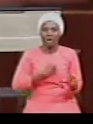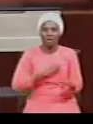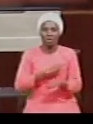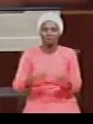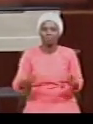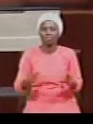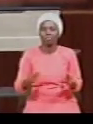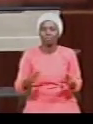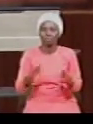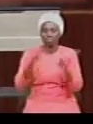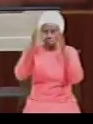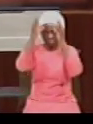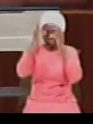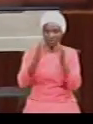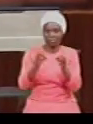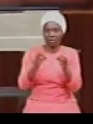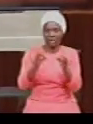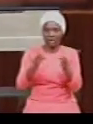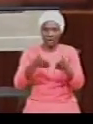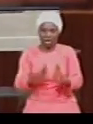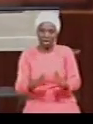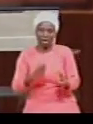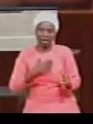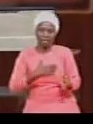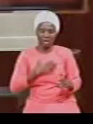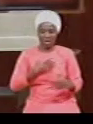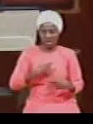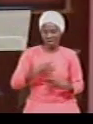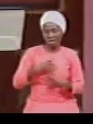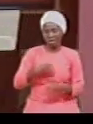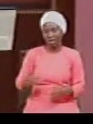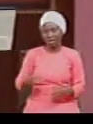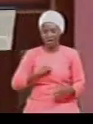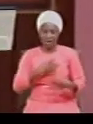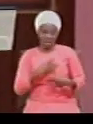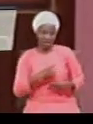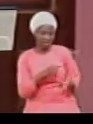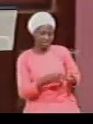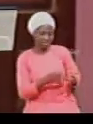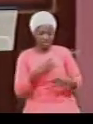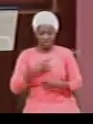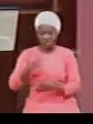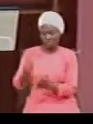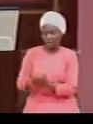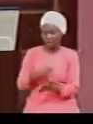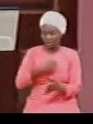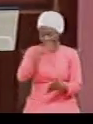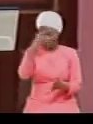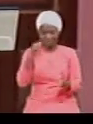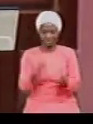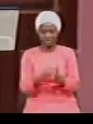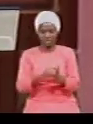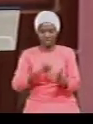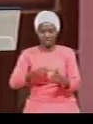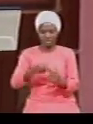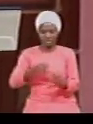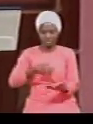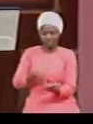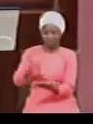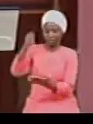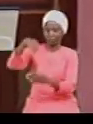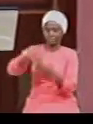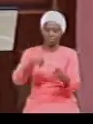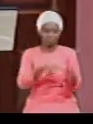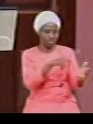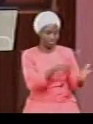likings. I like this, I like that. And then because of that, I dabble into this and dabble into